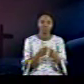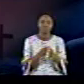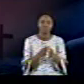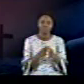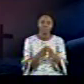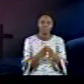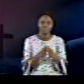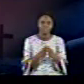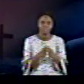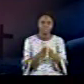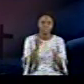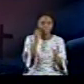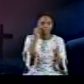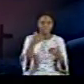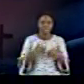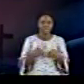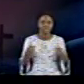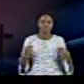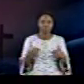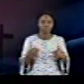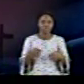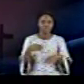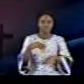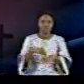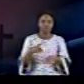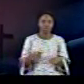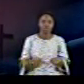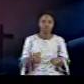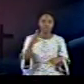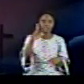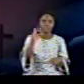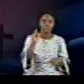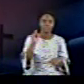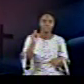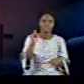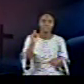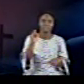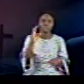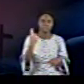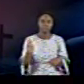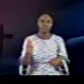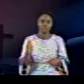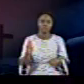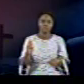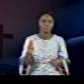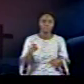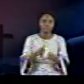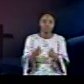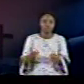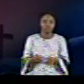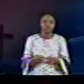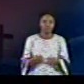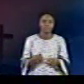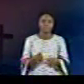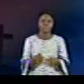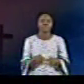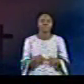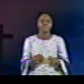been having that pain at that rib cage, but tonight the miracle has happened and she's free. Praise the